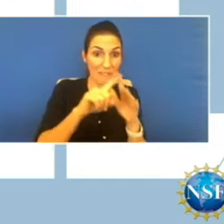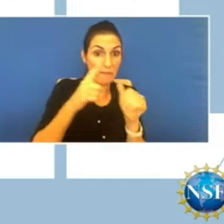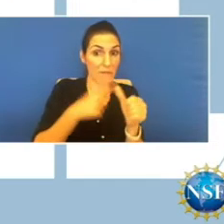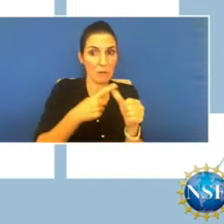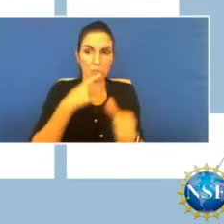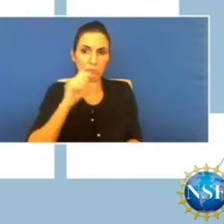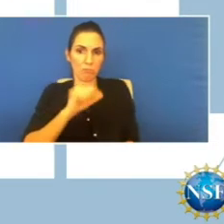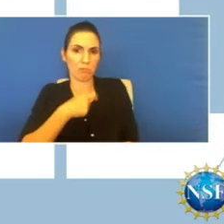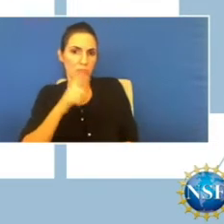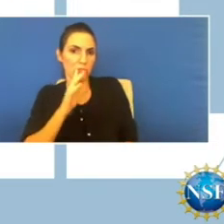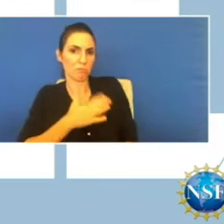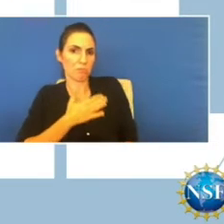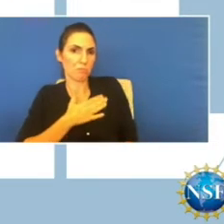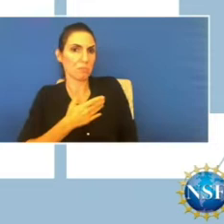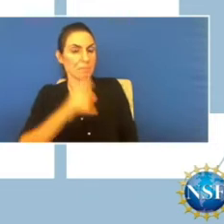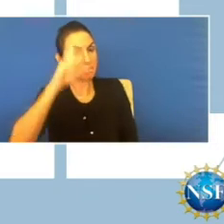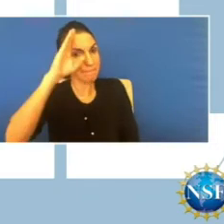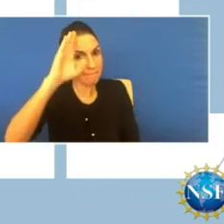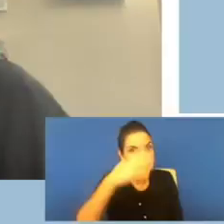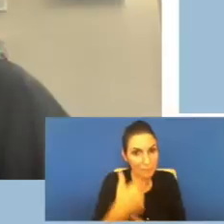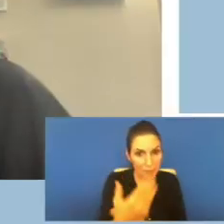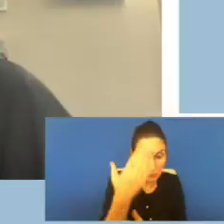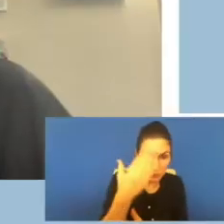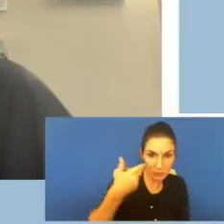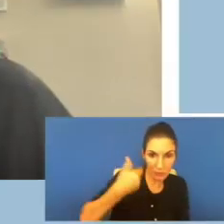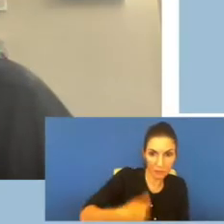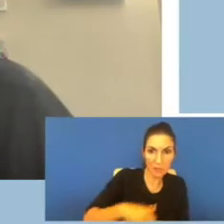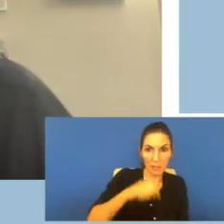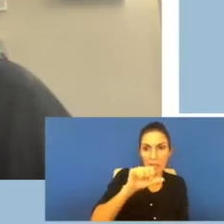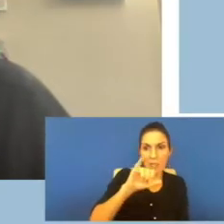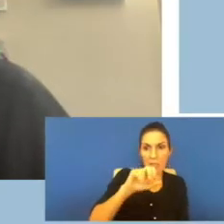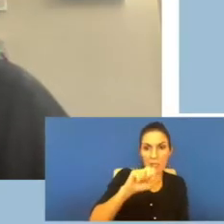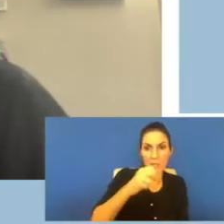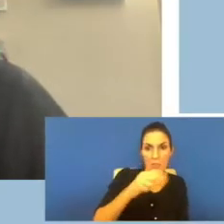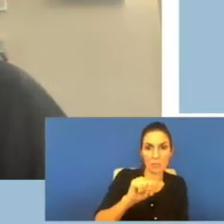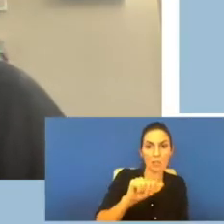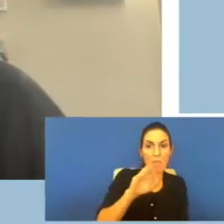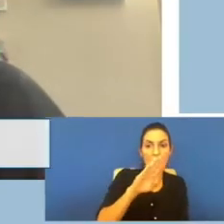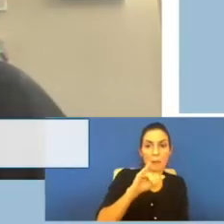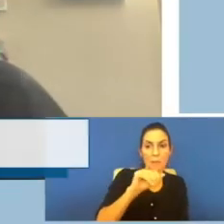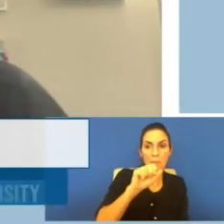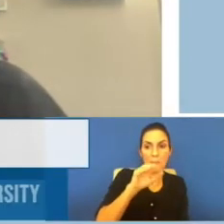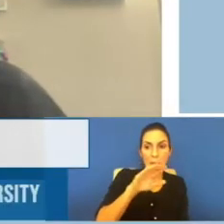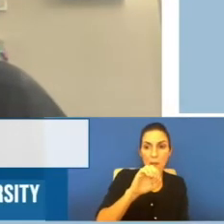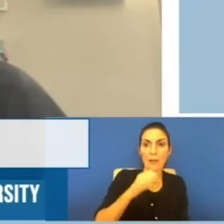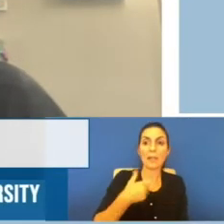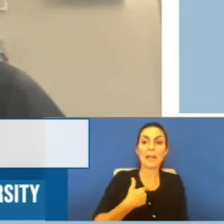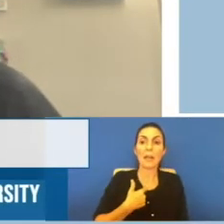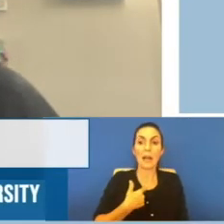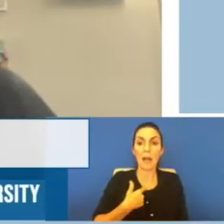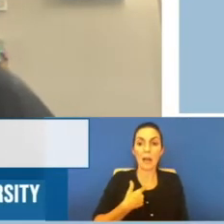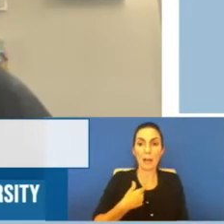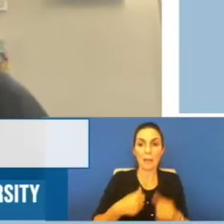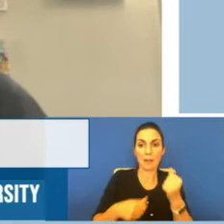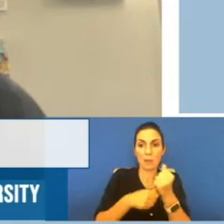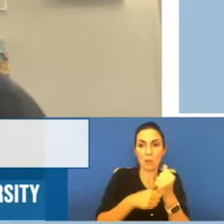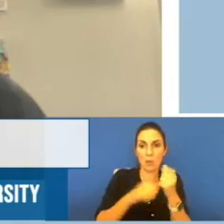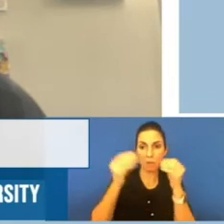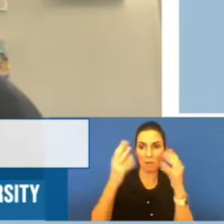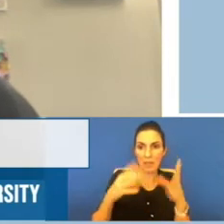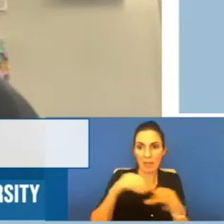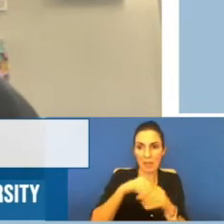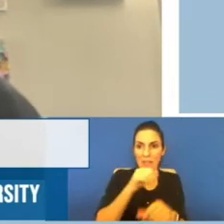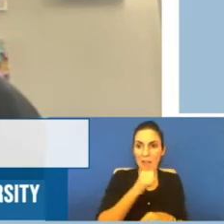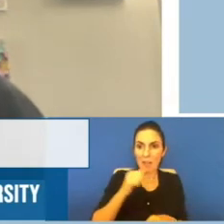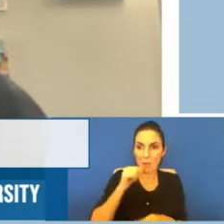first. Good morning. My name is Aisha Boyce. I'm an associate professor at Arizona State University within the Division